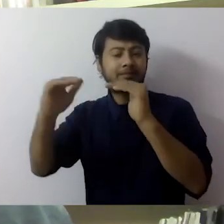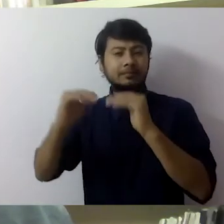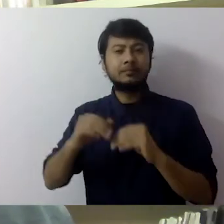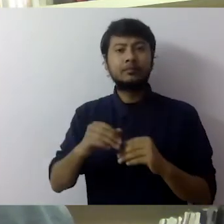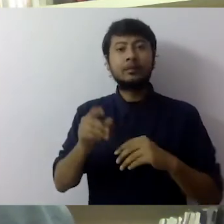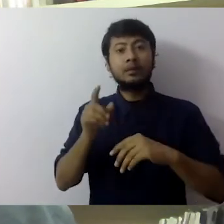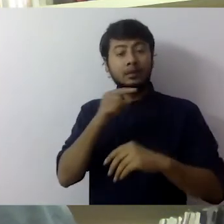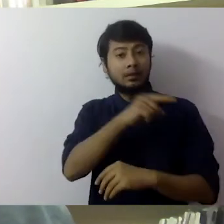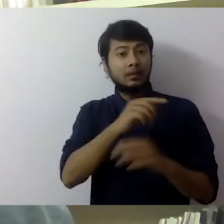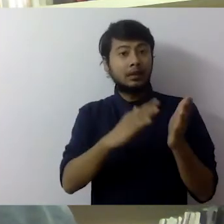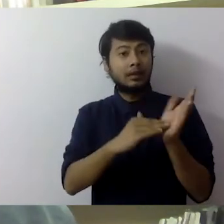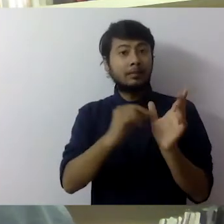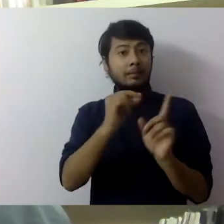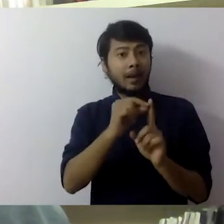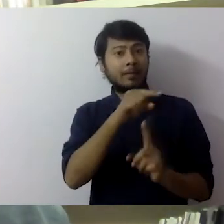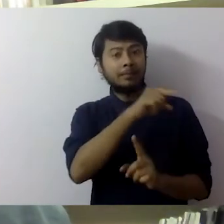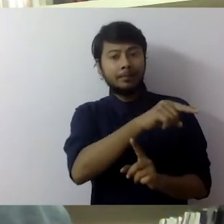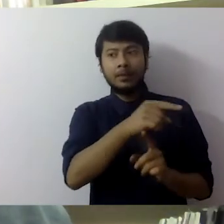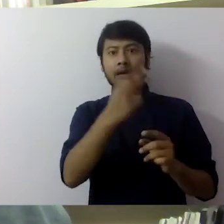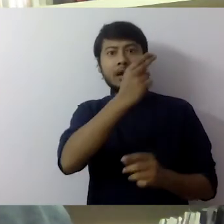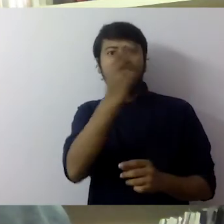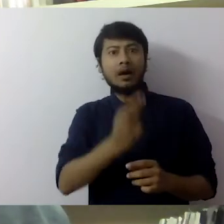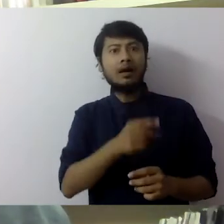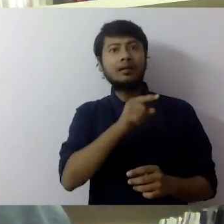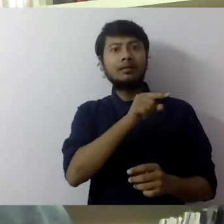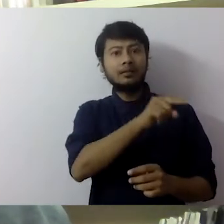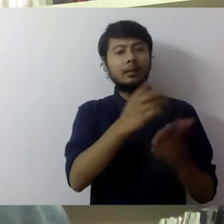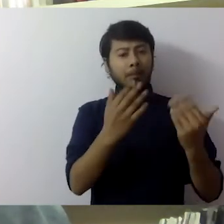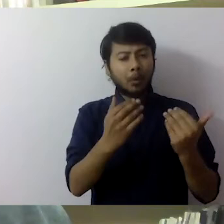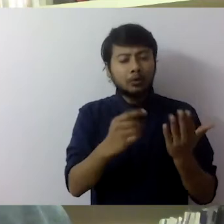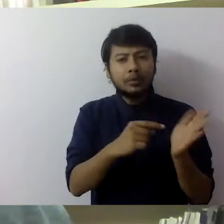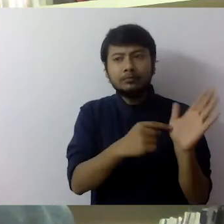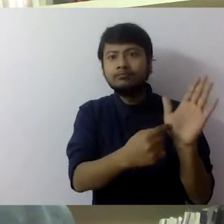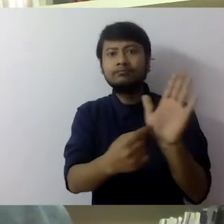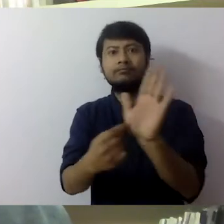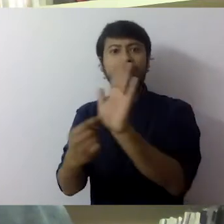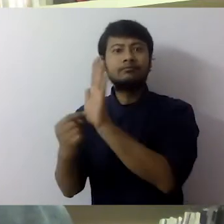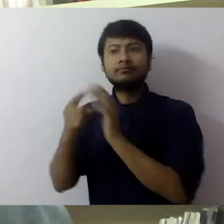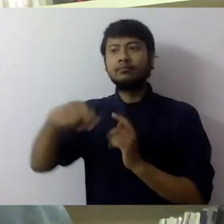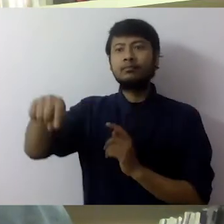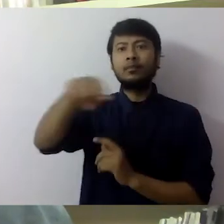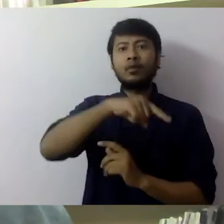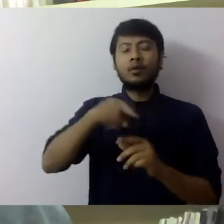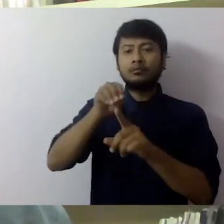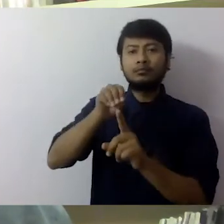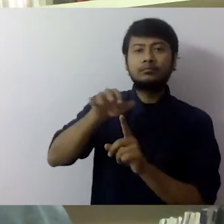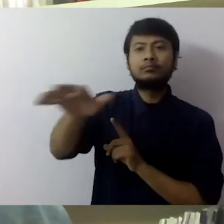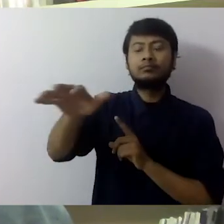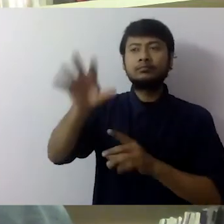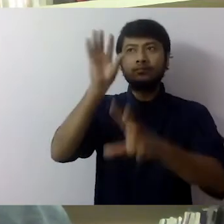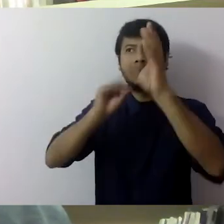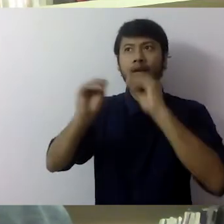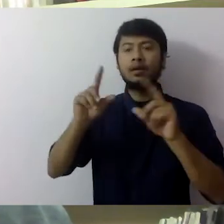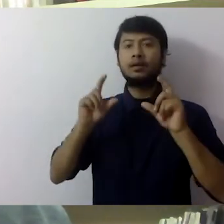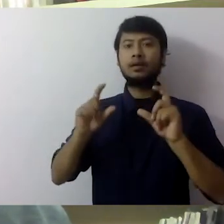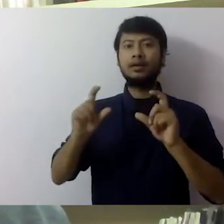critical issues such that they contribute to a more just, humane, inclusive, and sustainable society. Art is